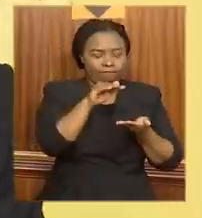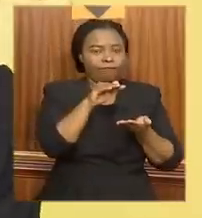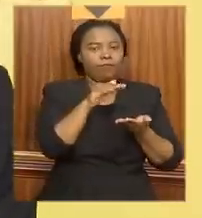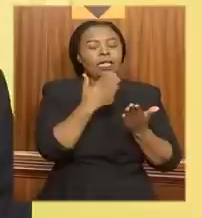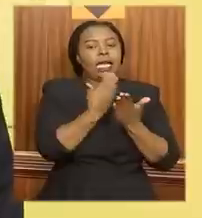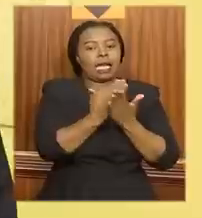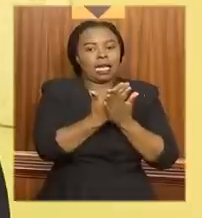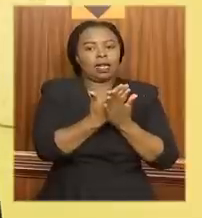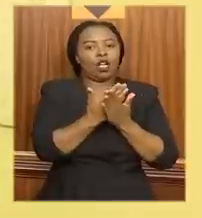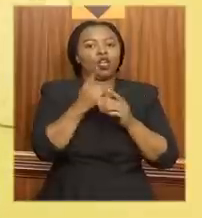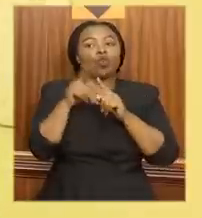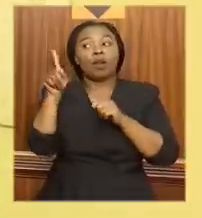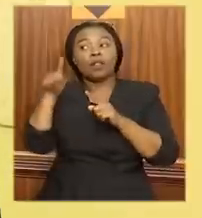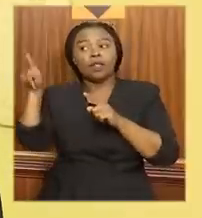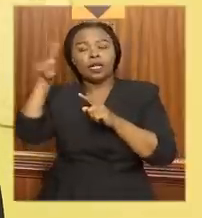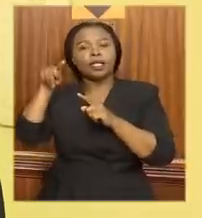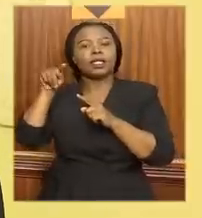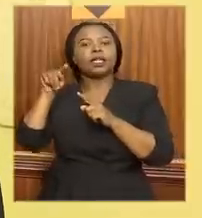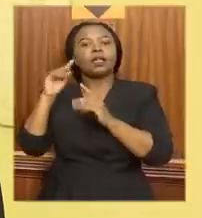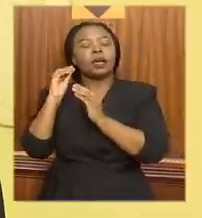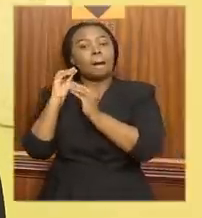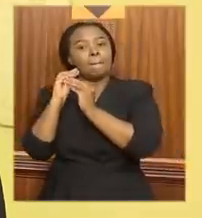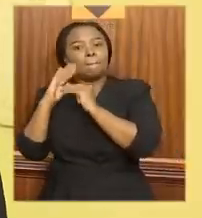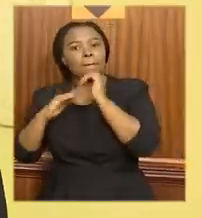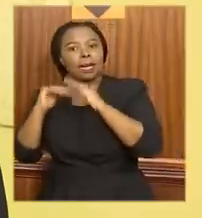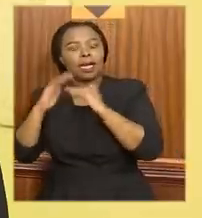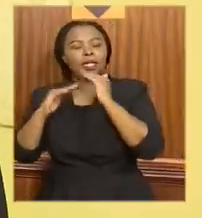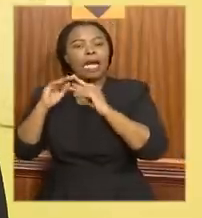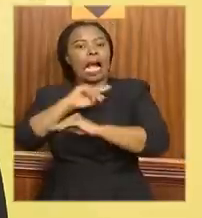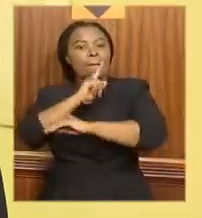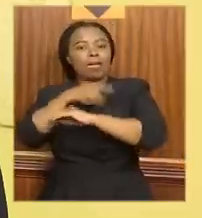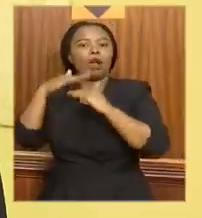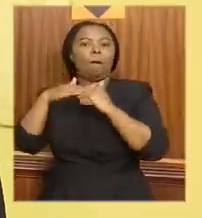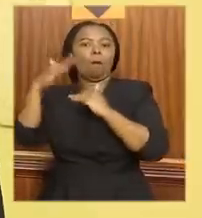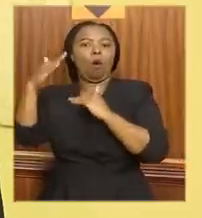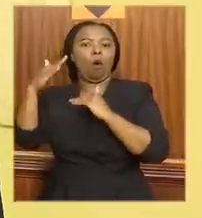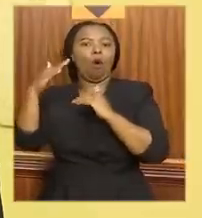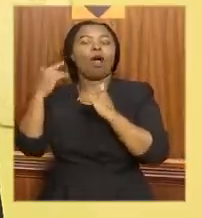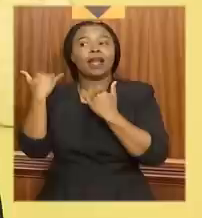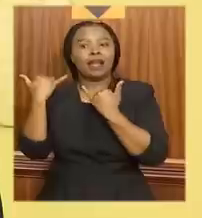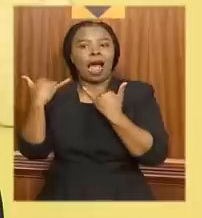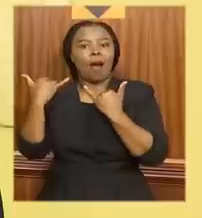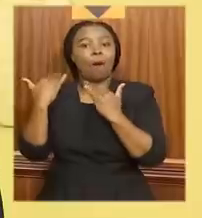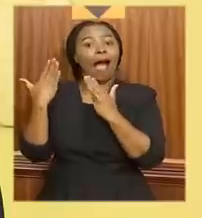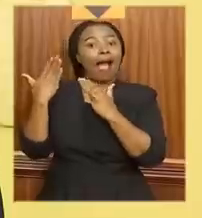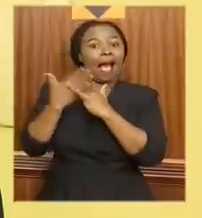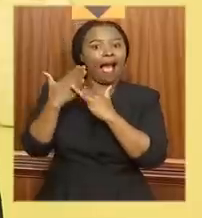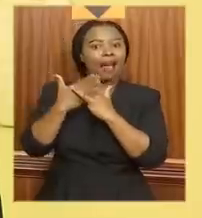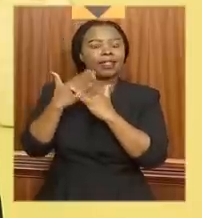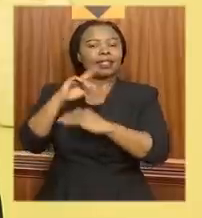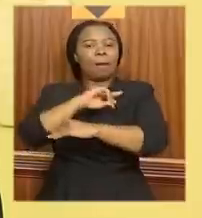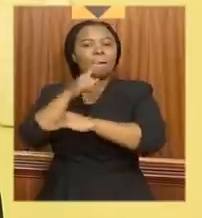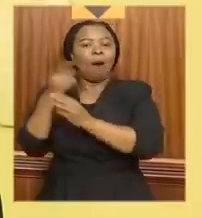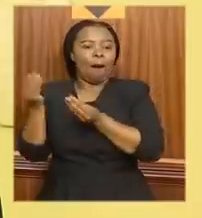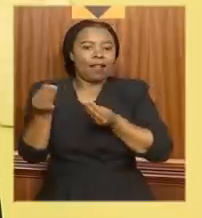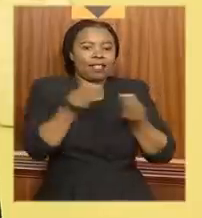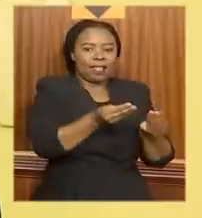which built more capacity than was required and can now supply this excess power to Eskom.